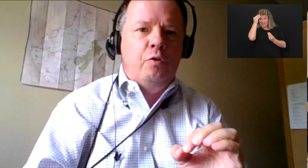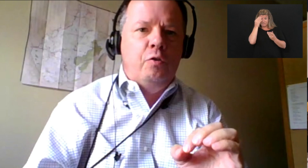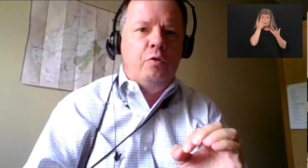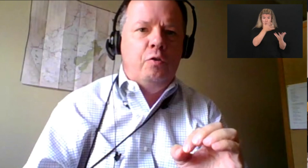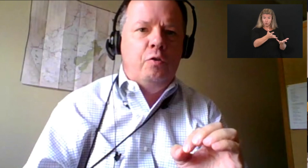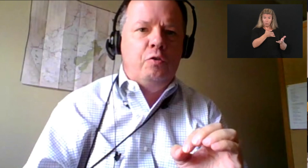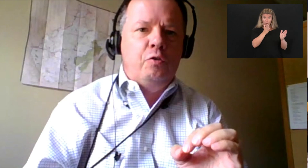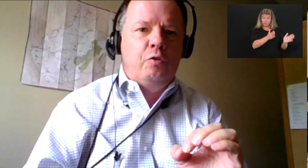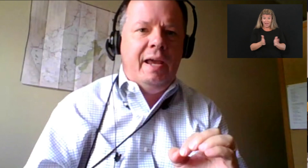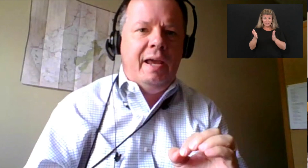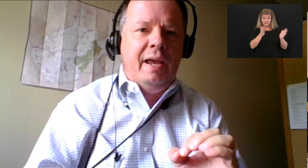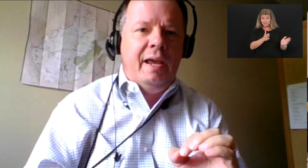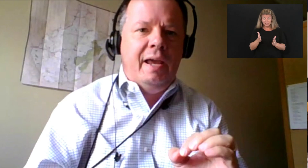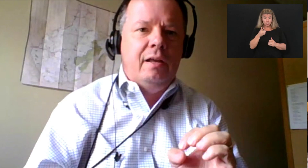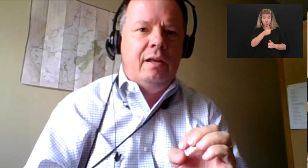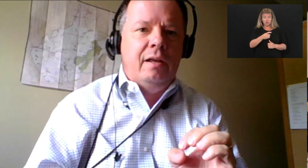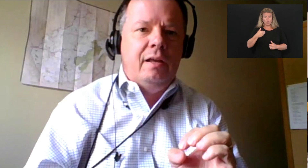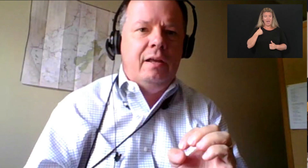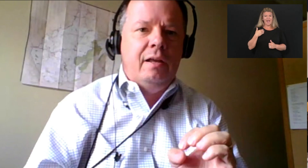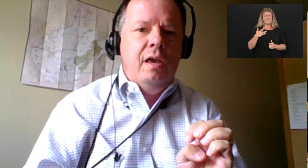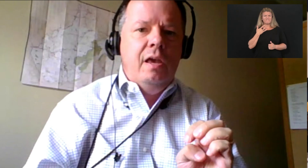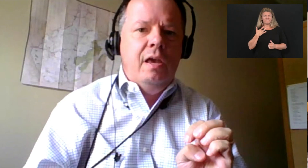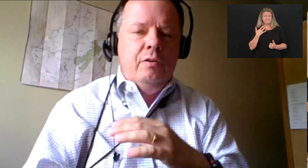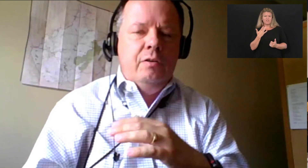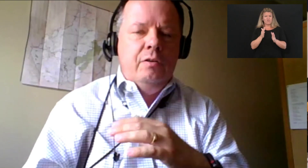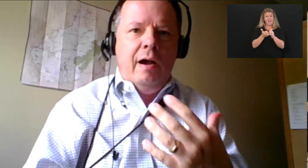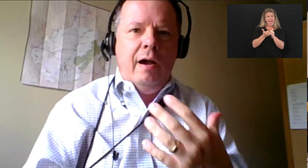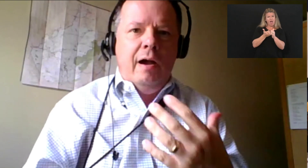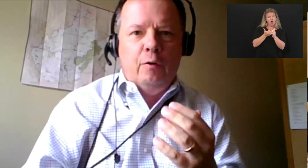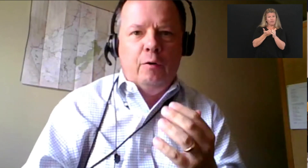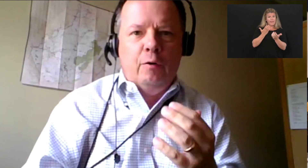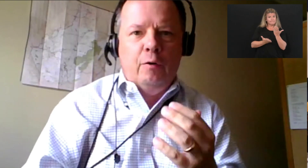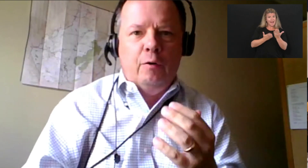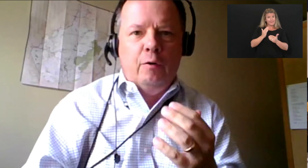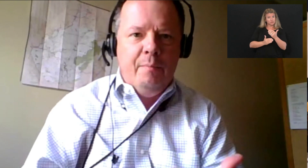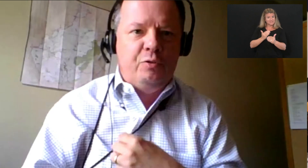plans, and do you have a feel for how they may proceed?